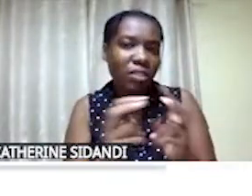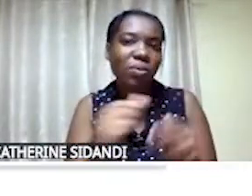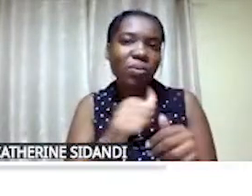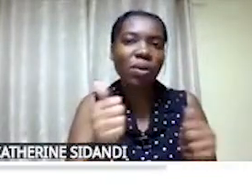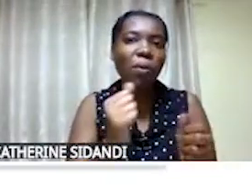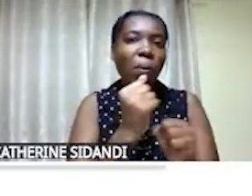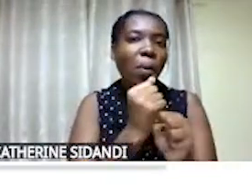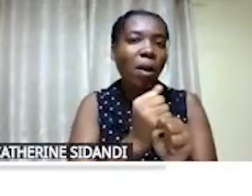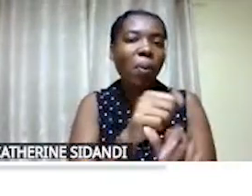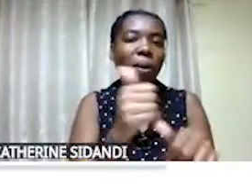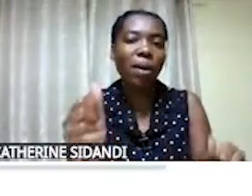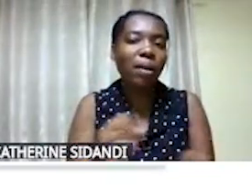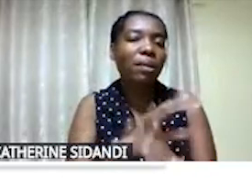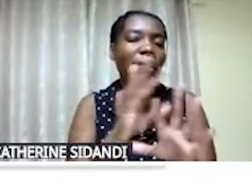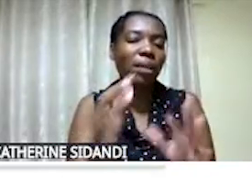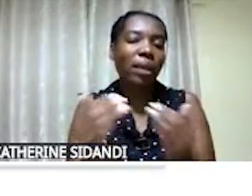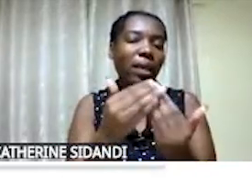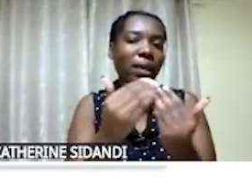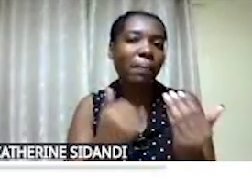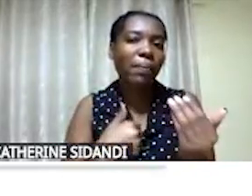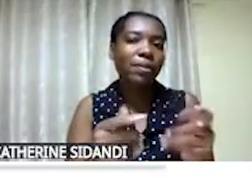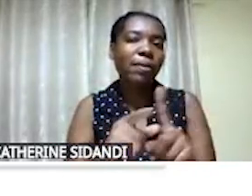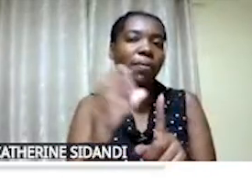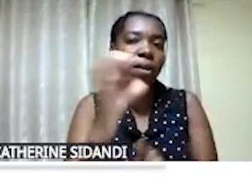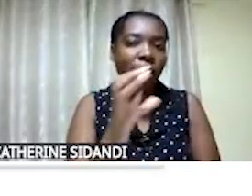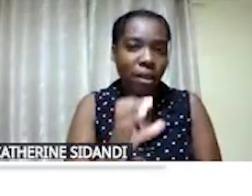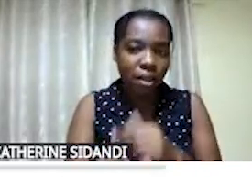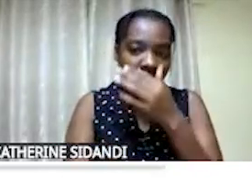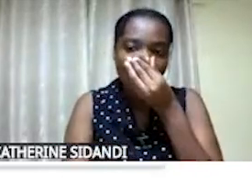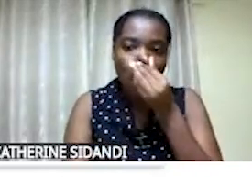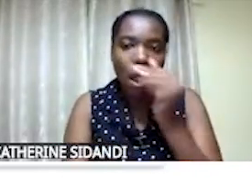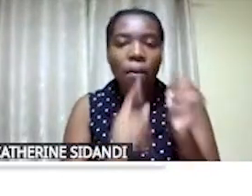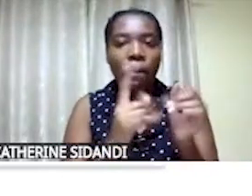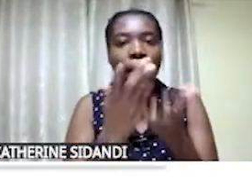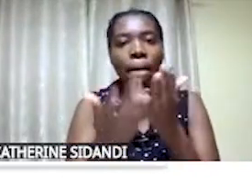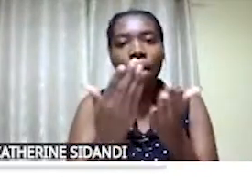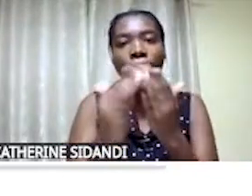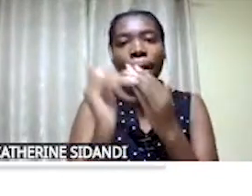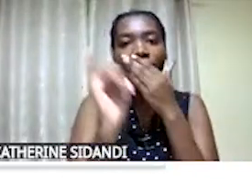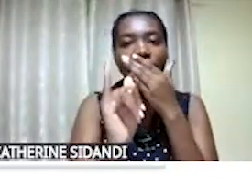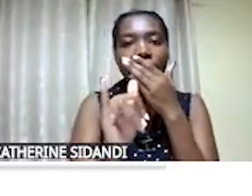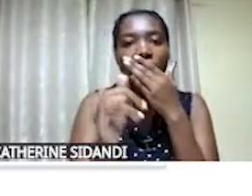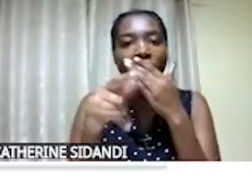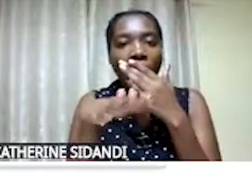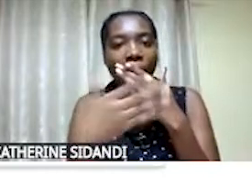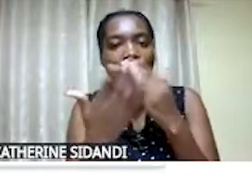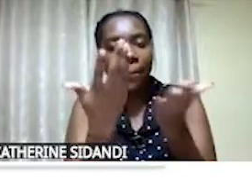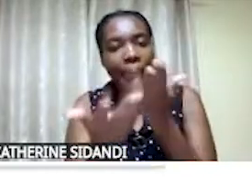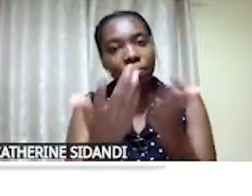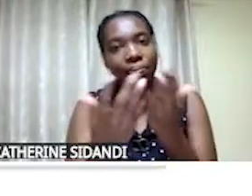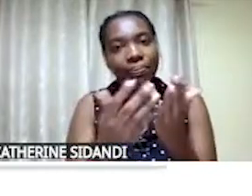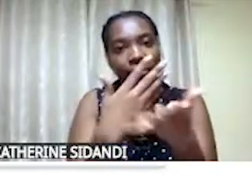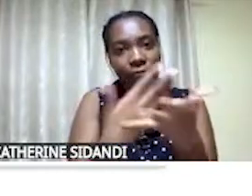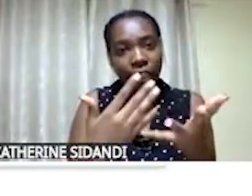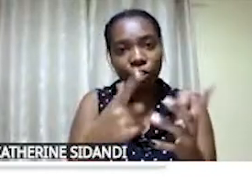treated me very nicely as a client. Yeah, it could be maybe even in that, or perhaps it could be in the product or the service,